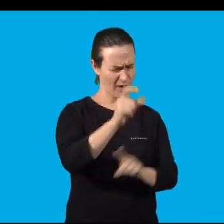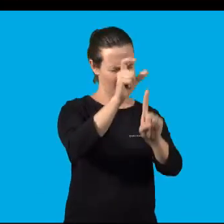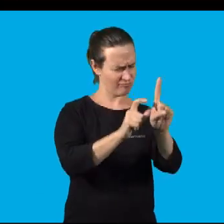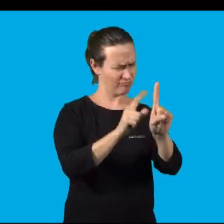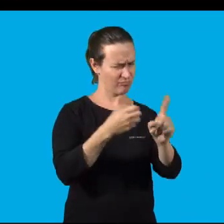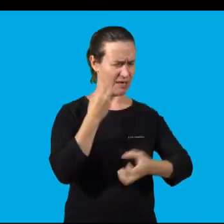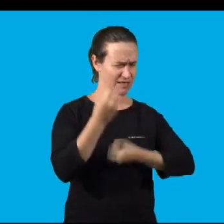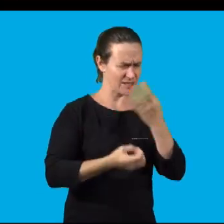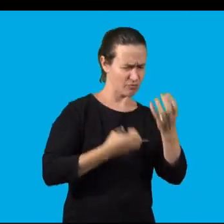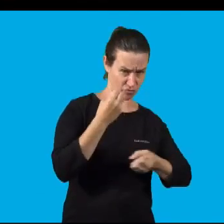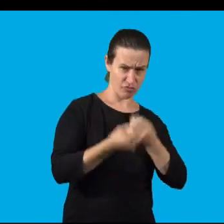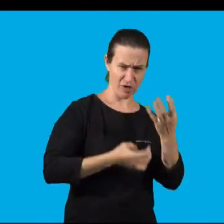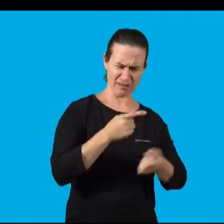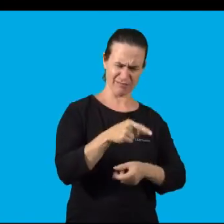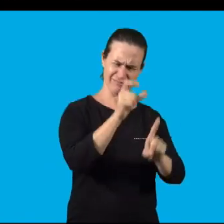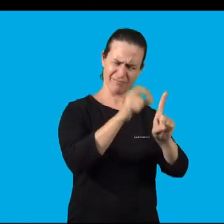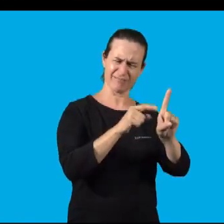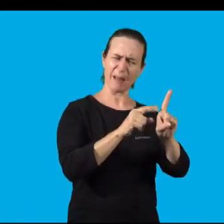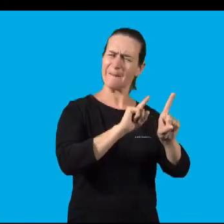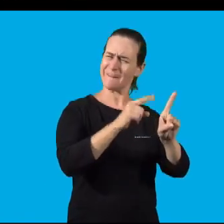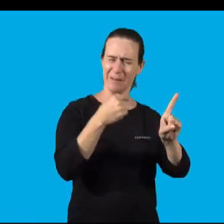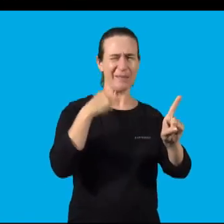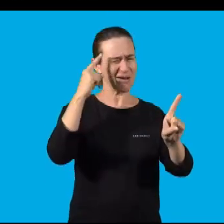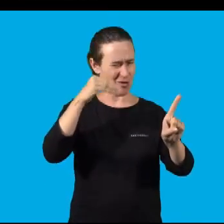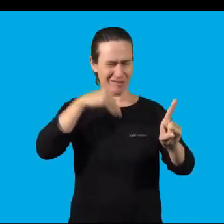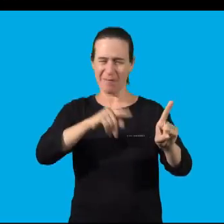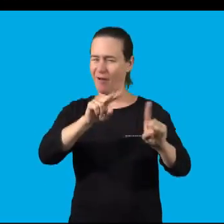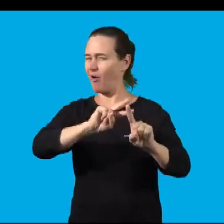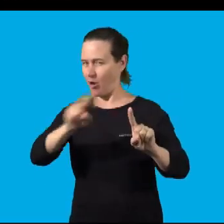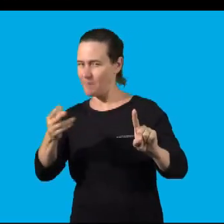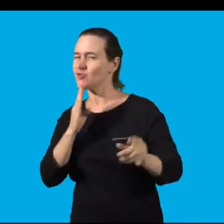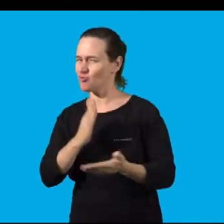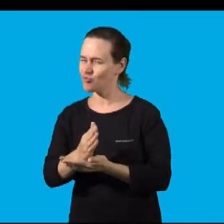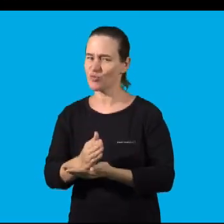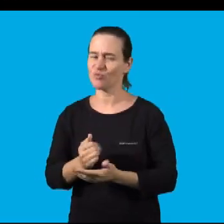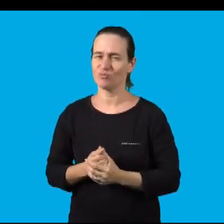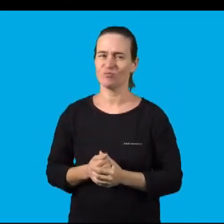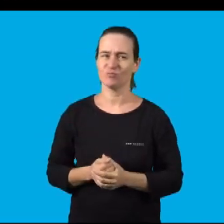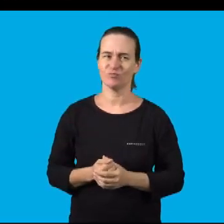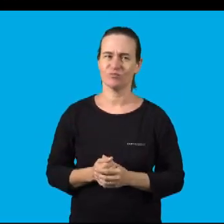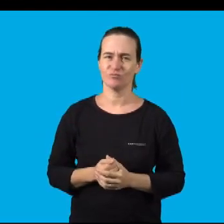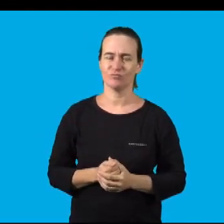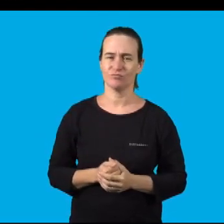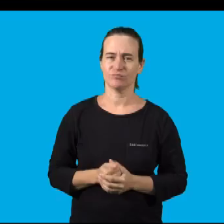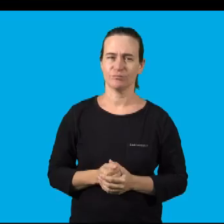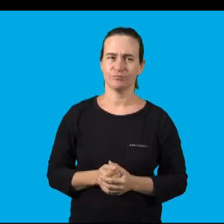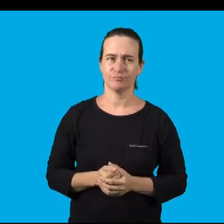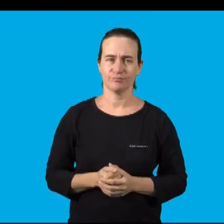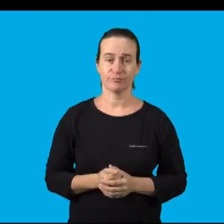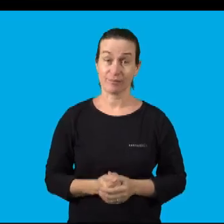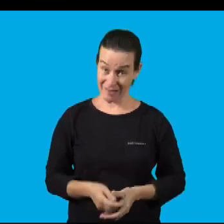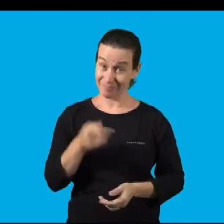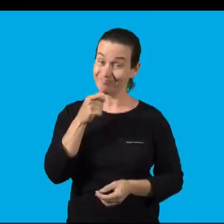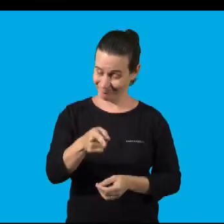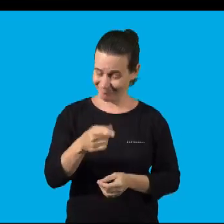one expresses something using language that normally signifies the opposite. Okay? In this